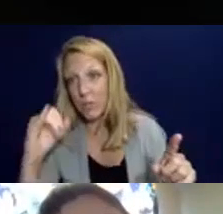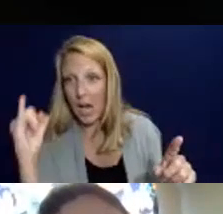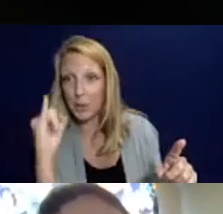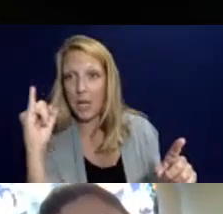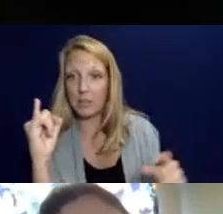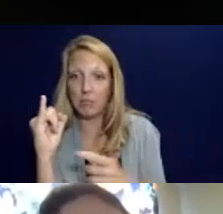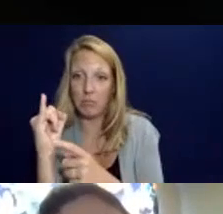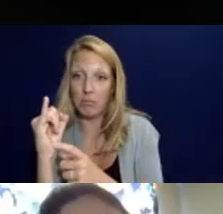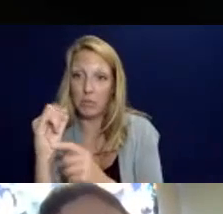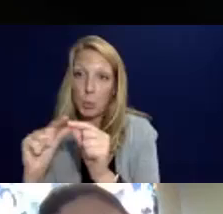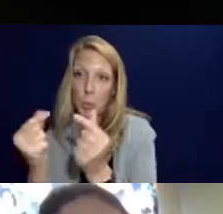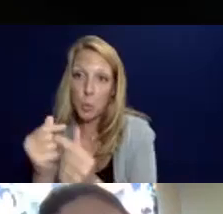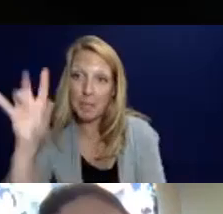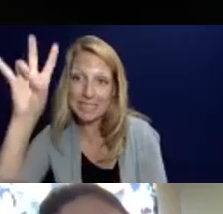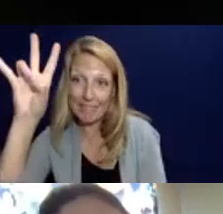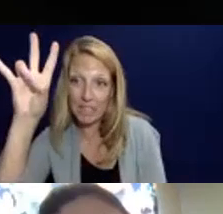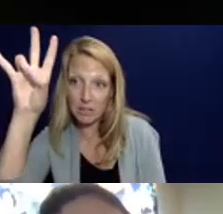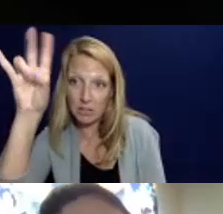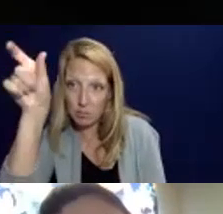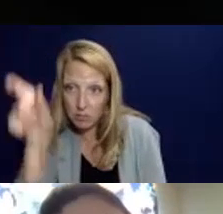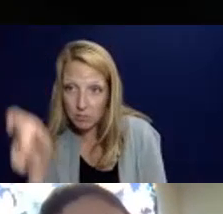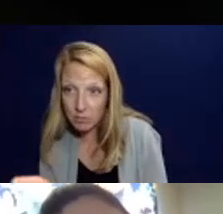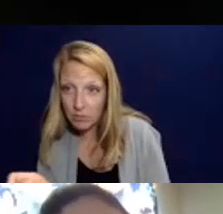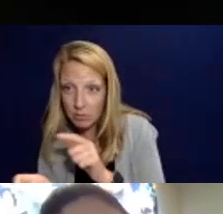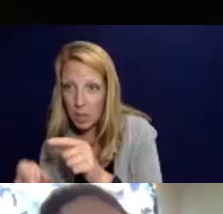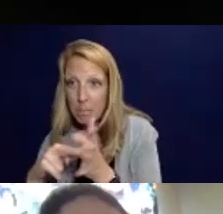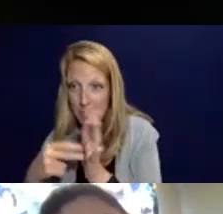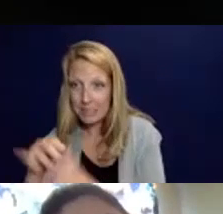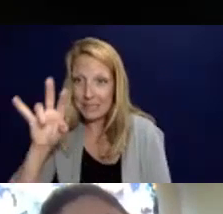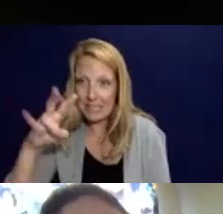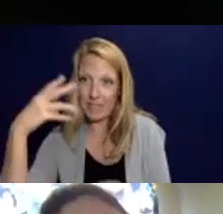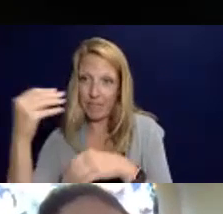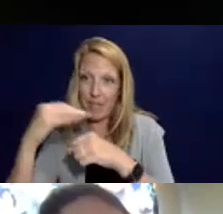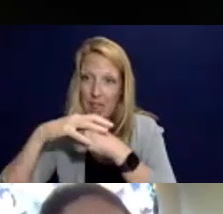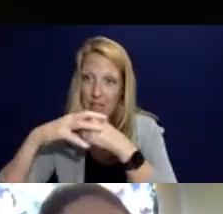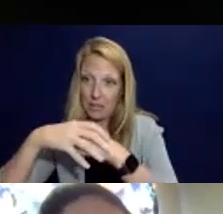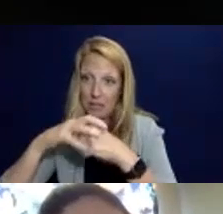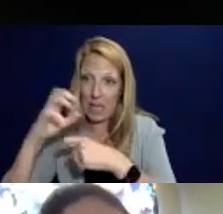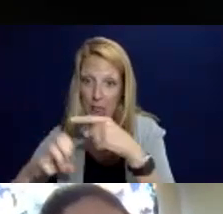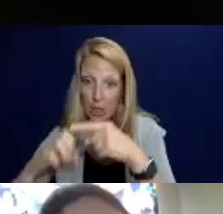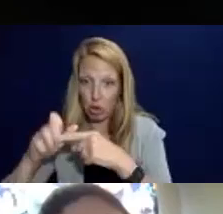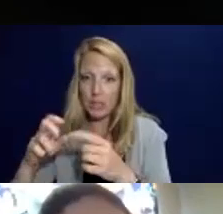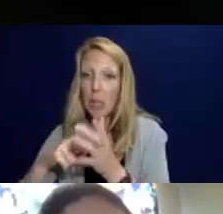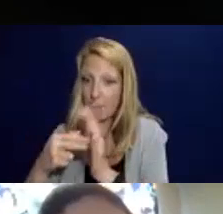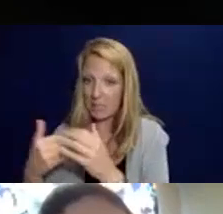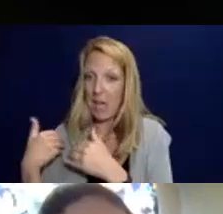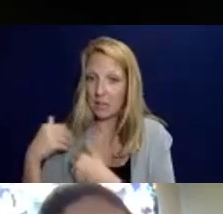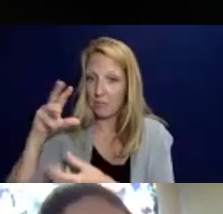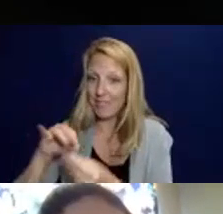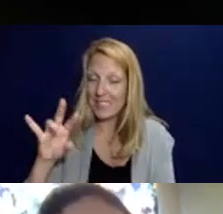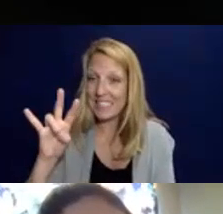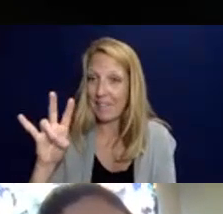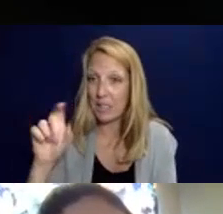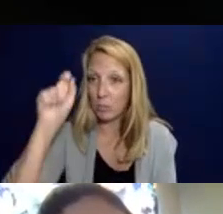it's in group 7, 7 valence electrons. Therefore, its Lewis dot structure is given as